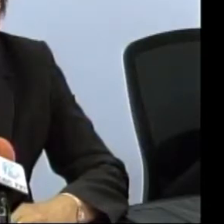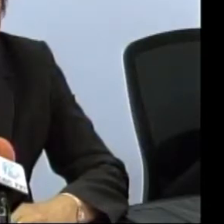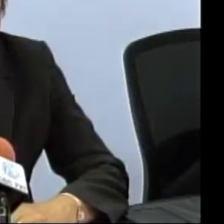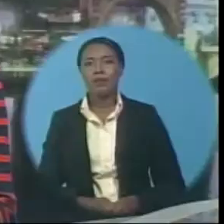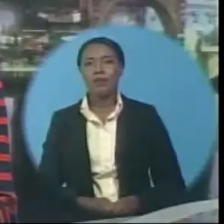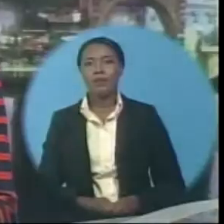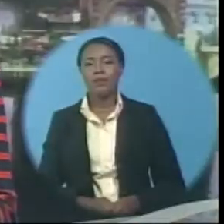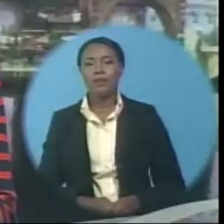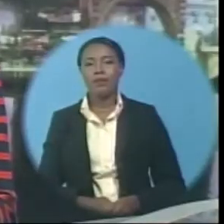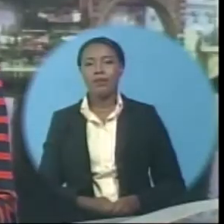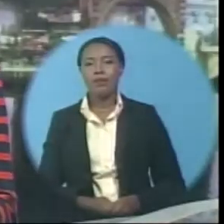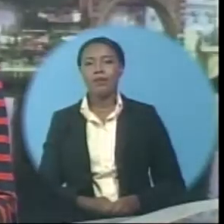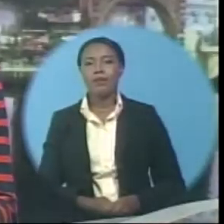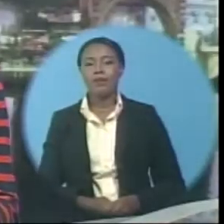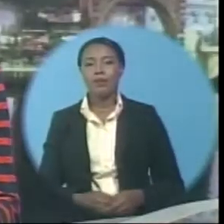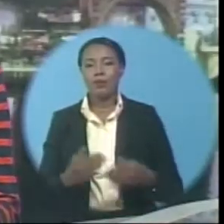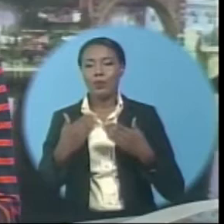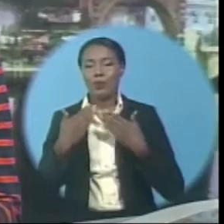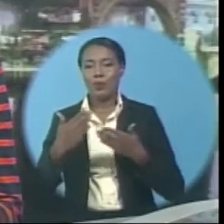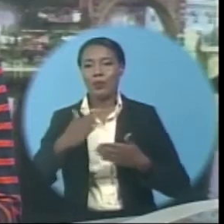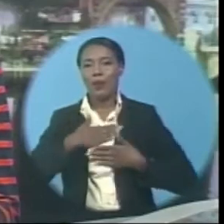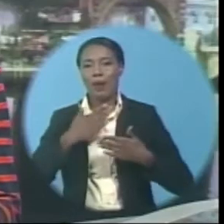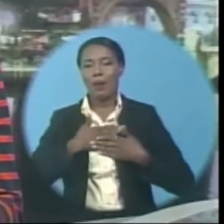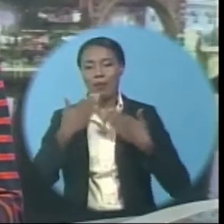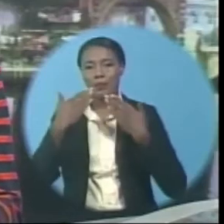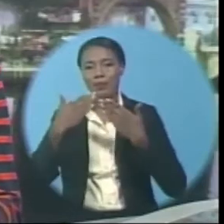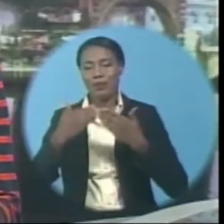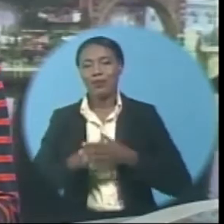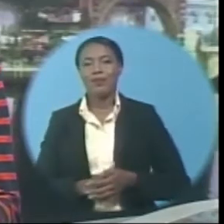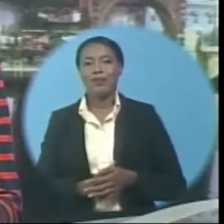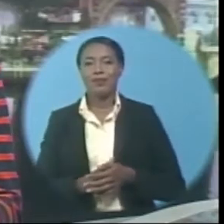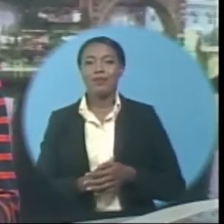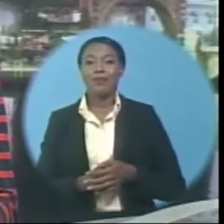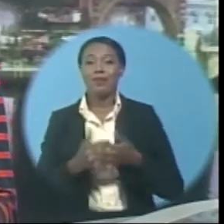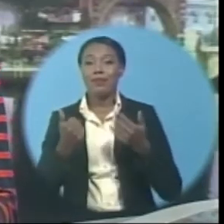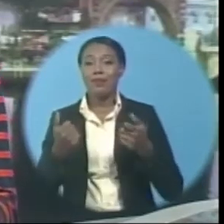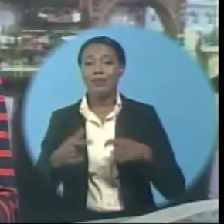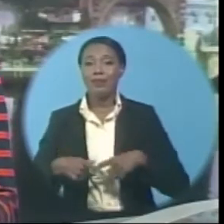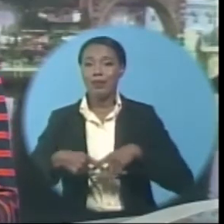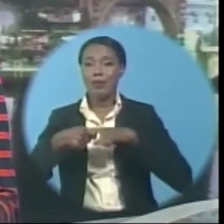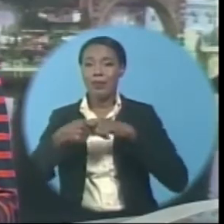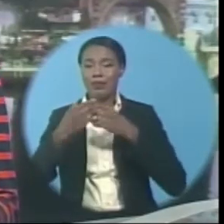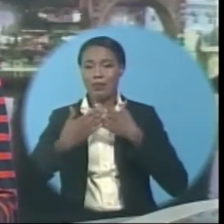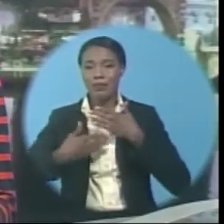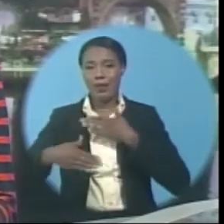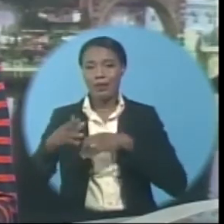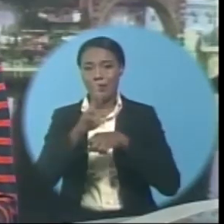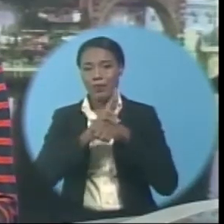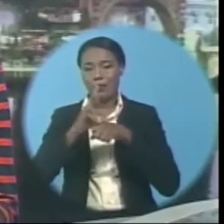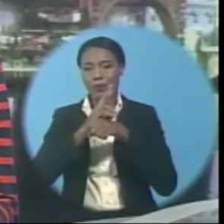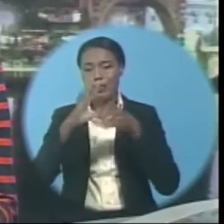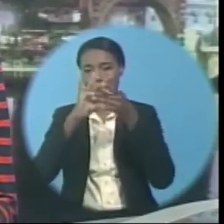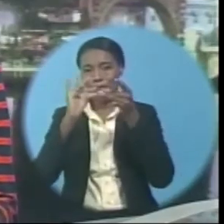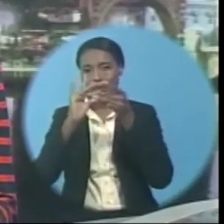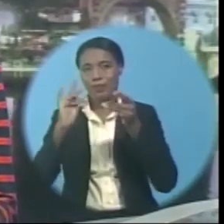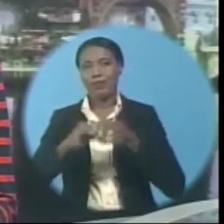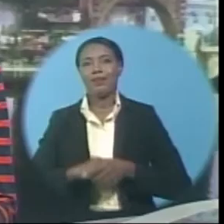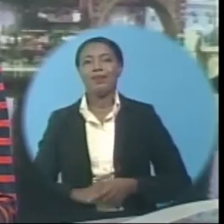use. Congratulations to that person. We'll take a look at news from the region in just a moment. Stay